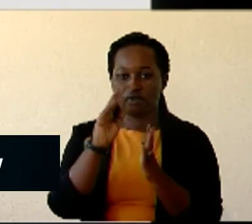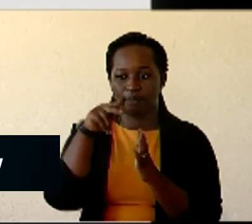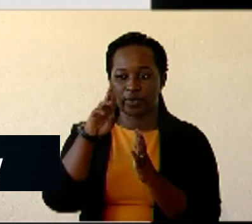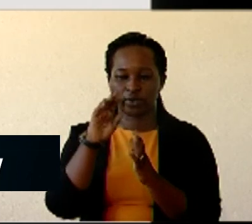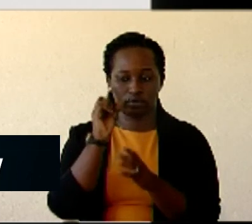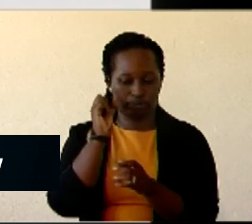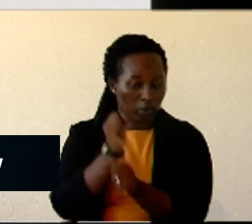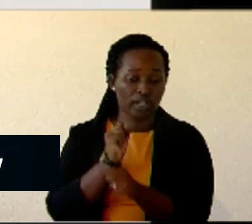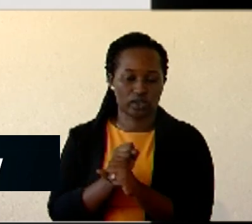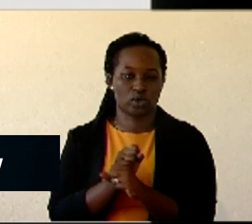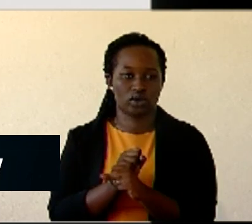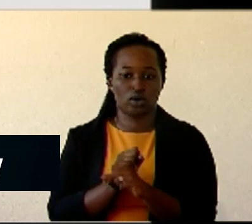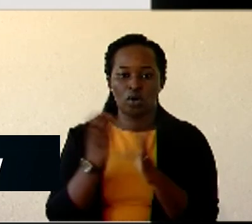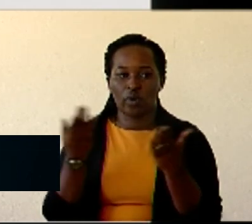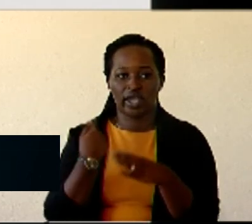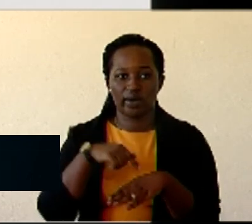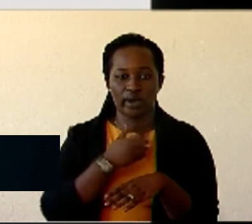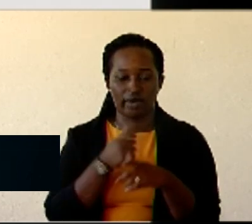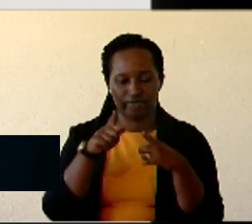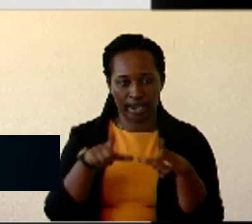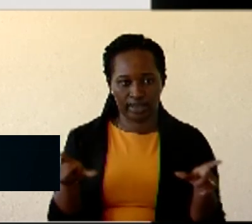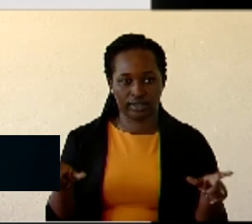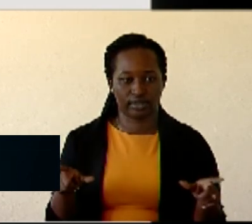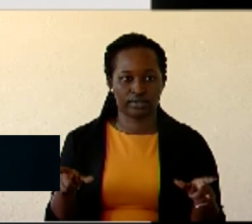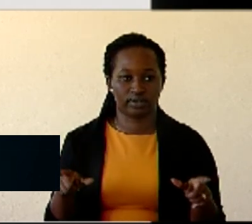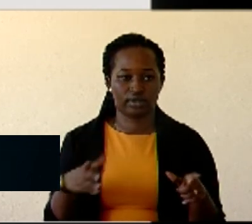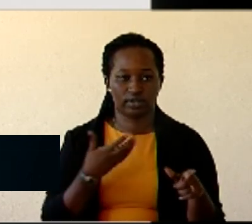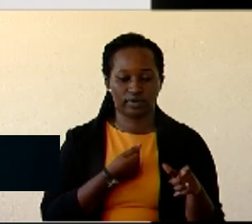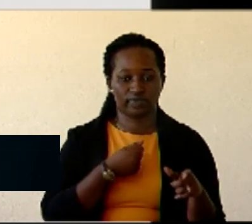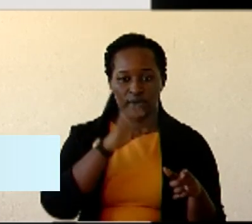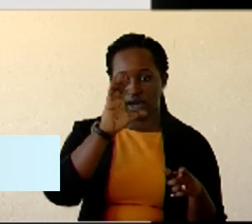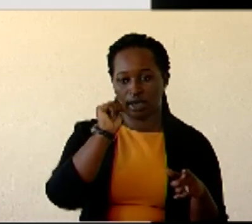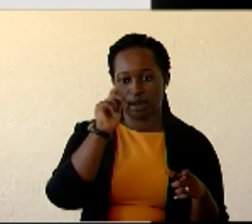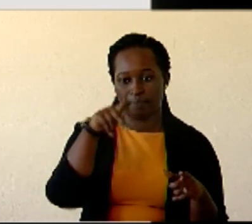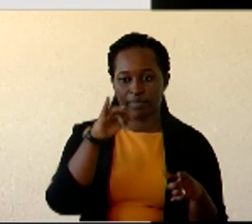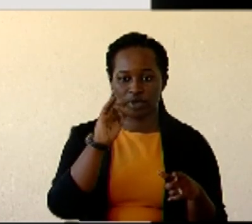production. Where we have land, where we have capital,